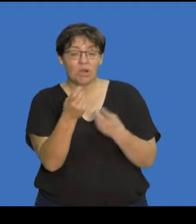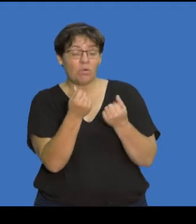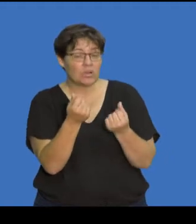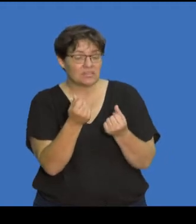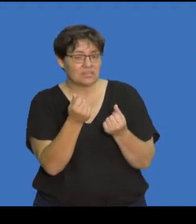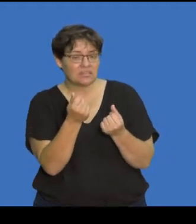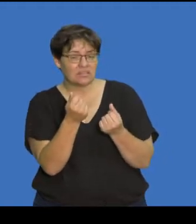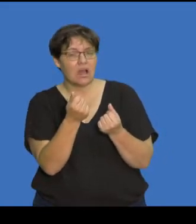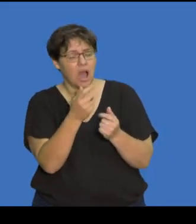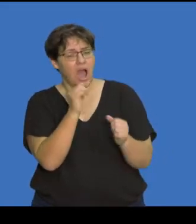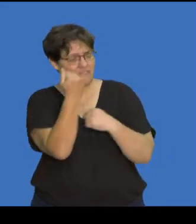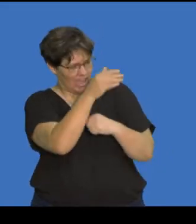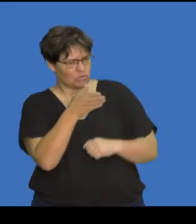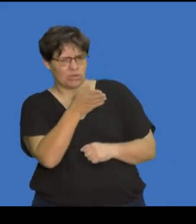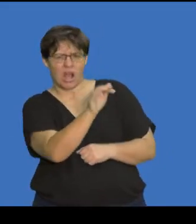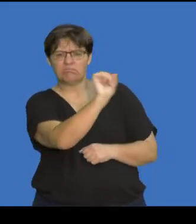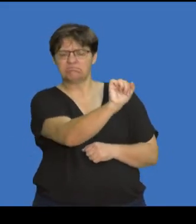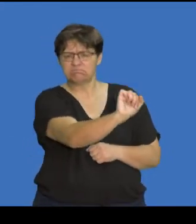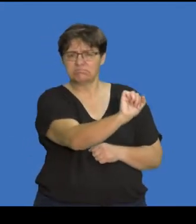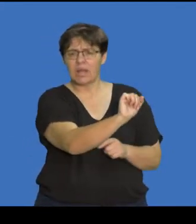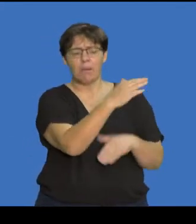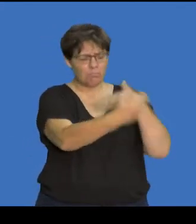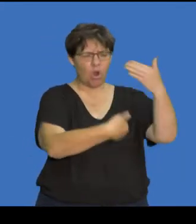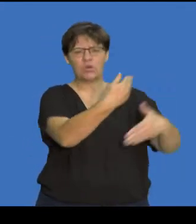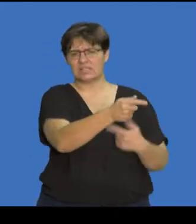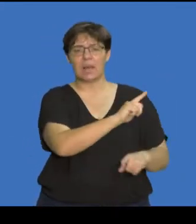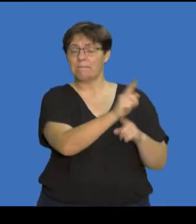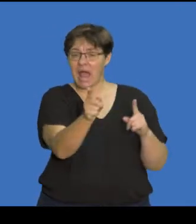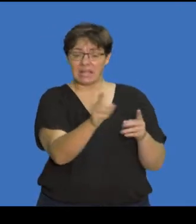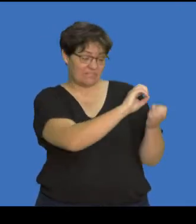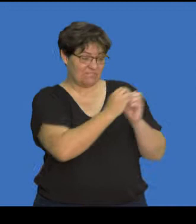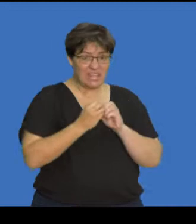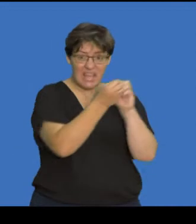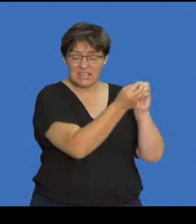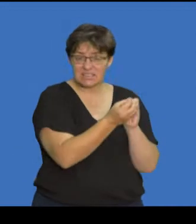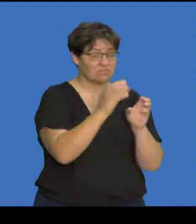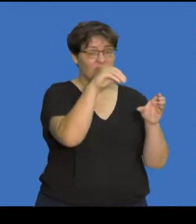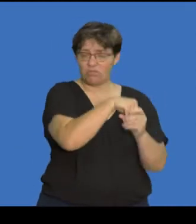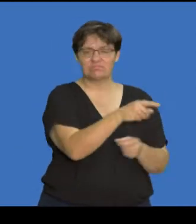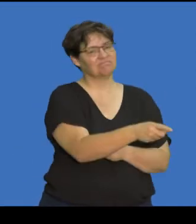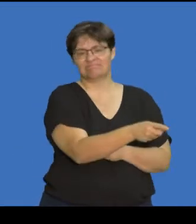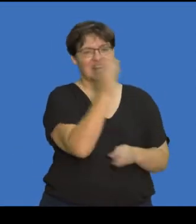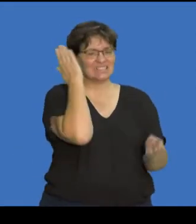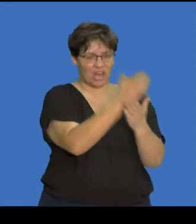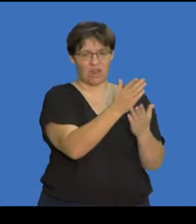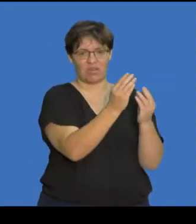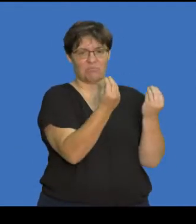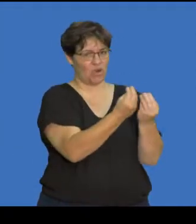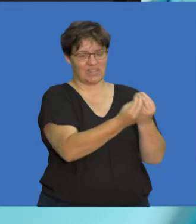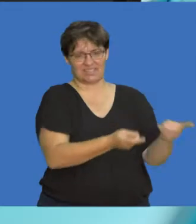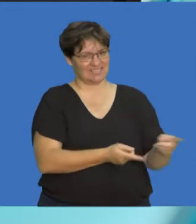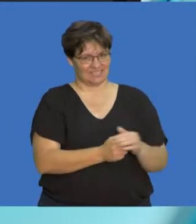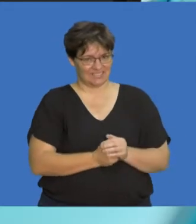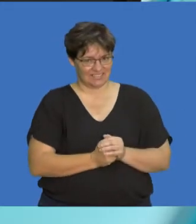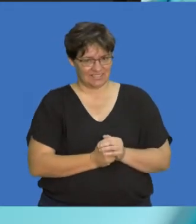are associated with the manufacturing process but cannot be directly